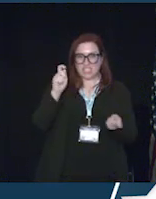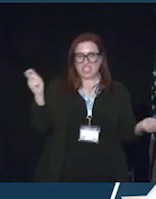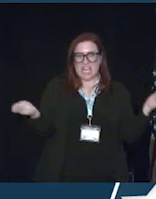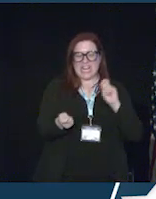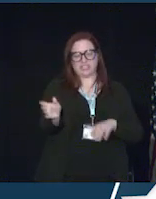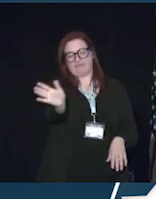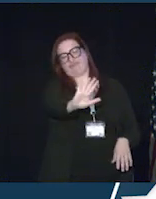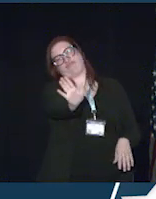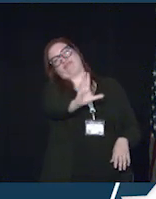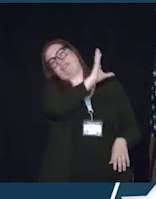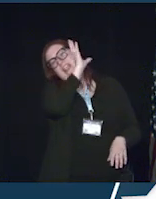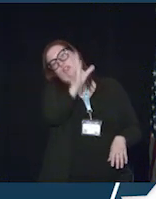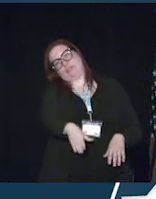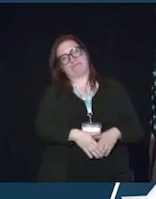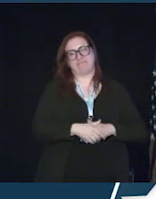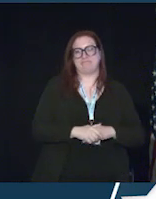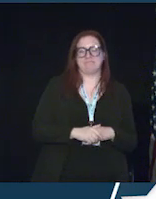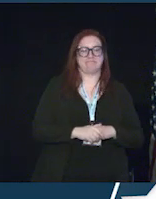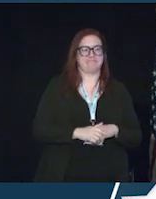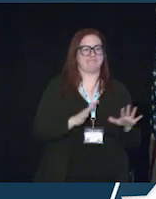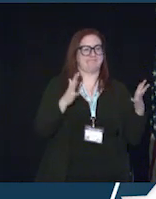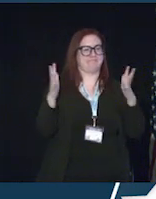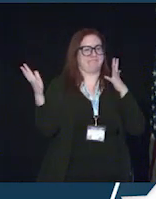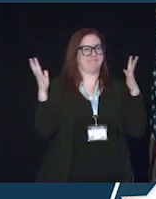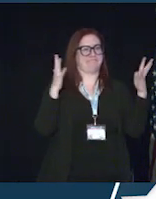the world.